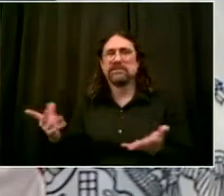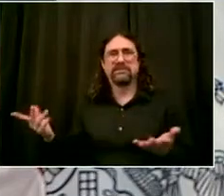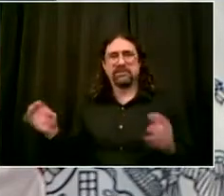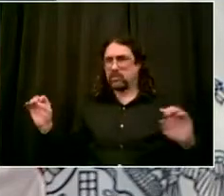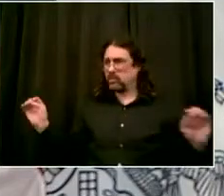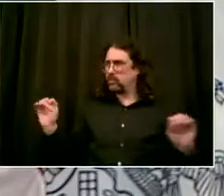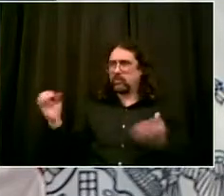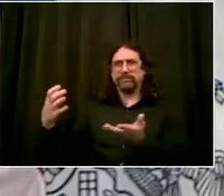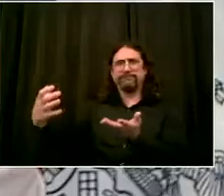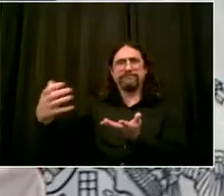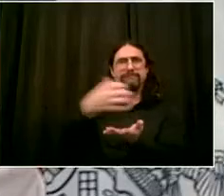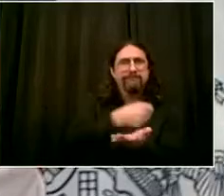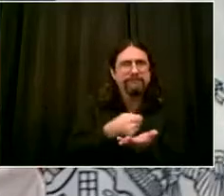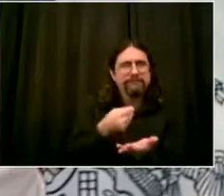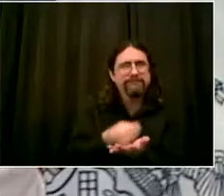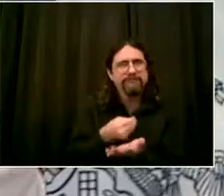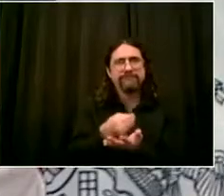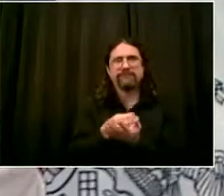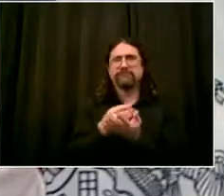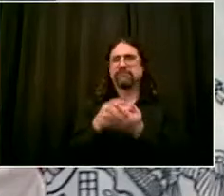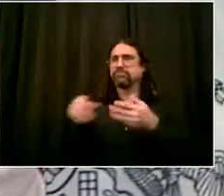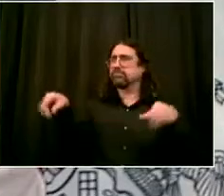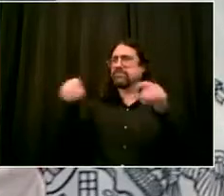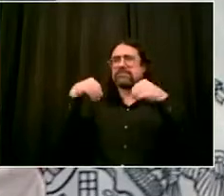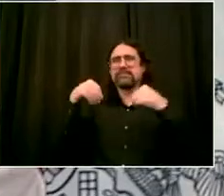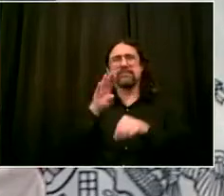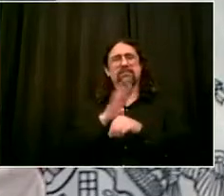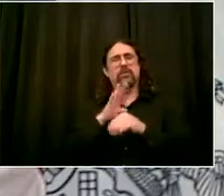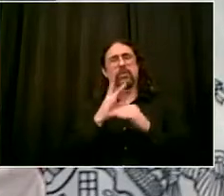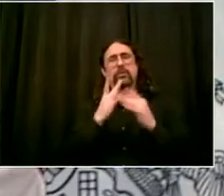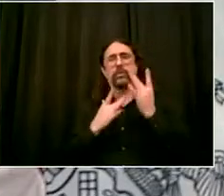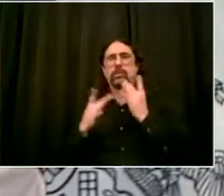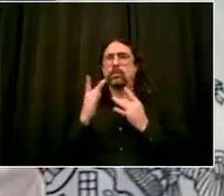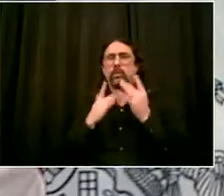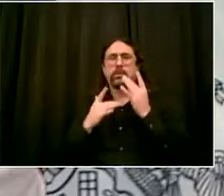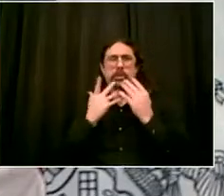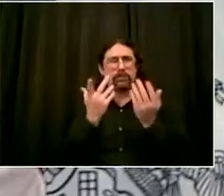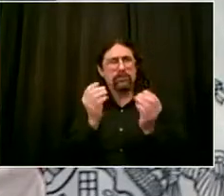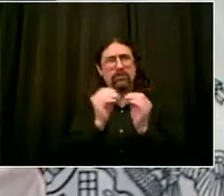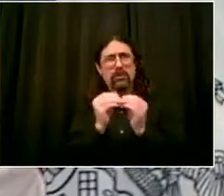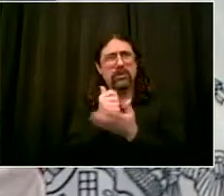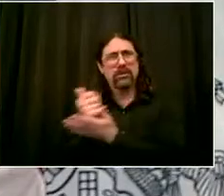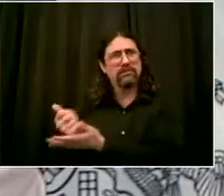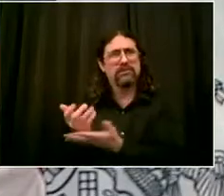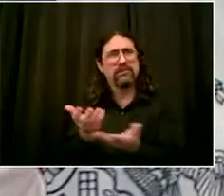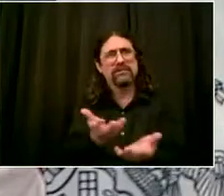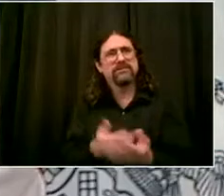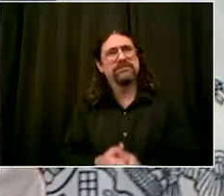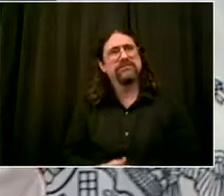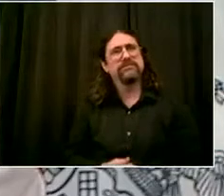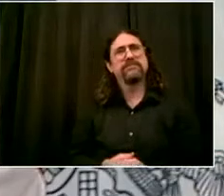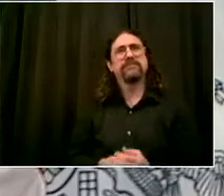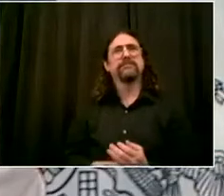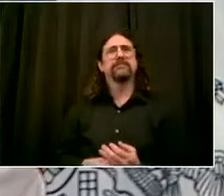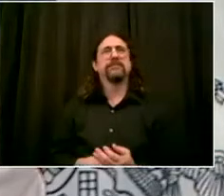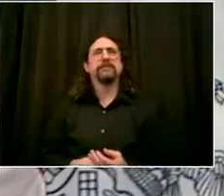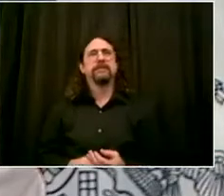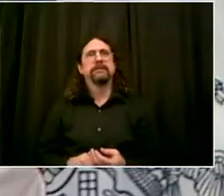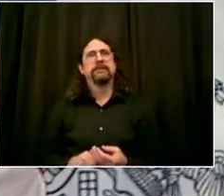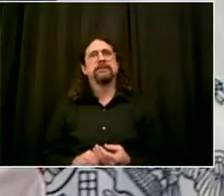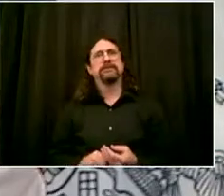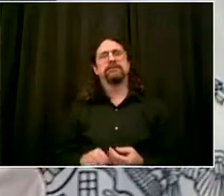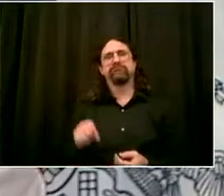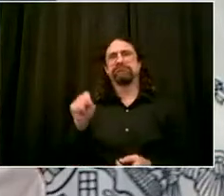especially to a lot of these businesses Katie it's a a question it has been asked a lot of times it's also a fair and important